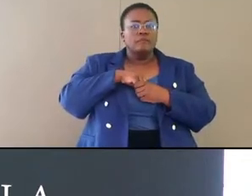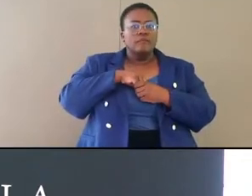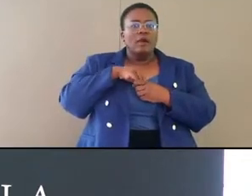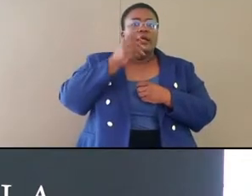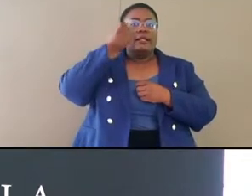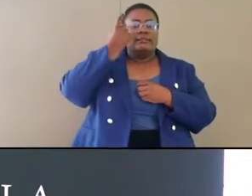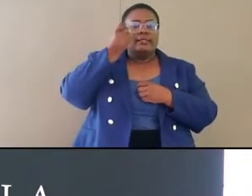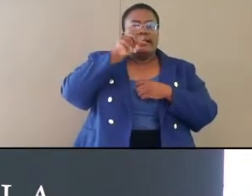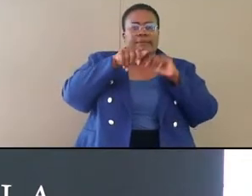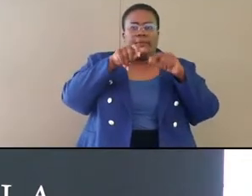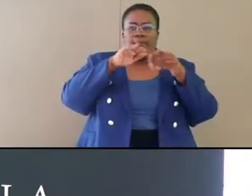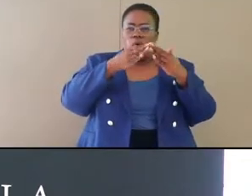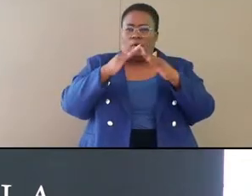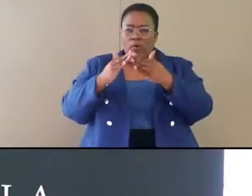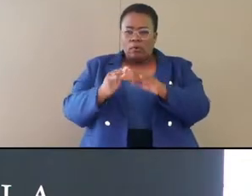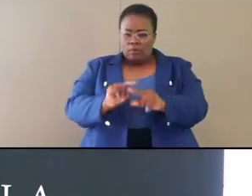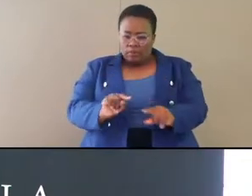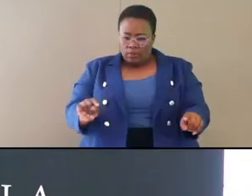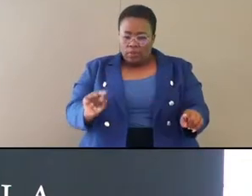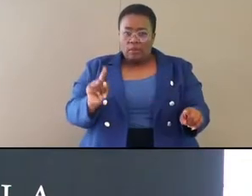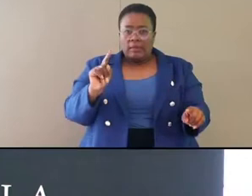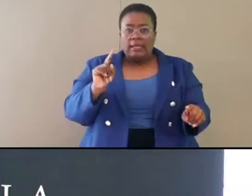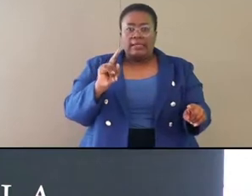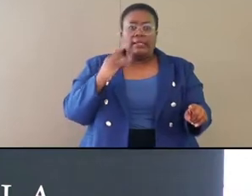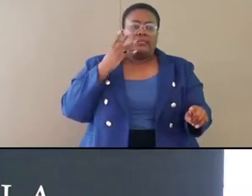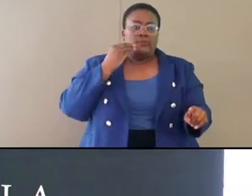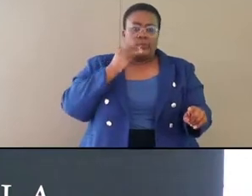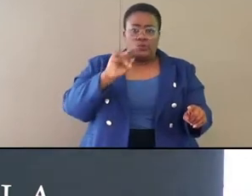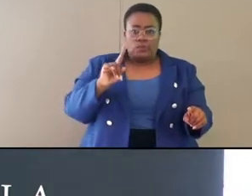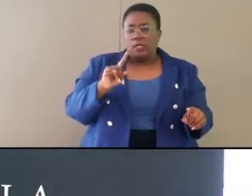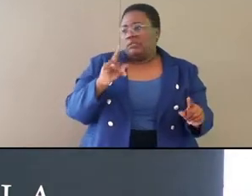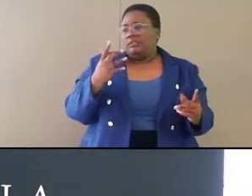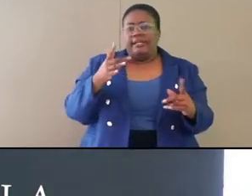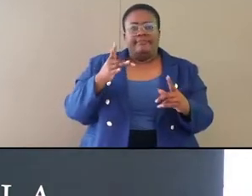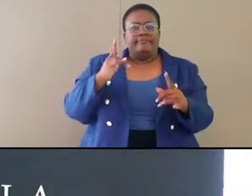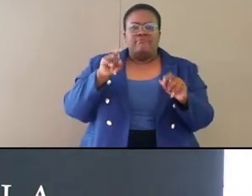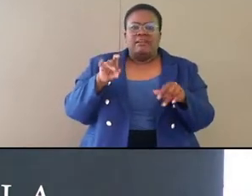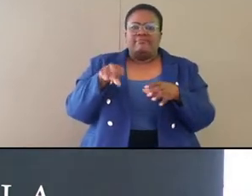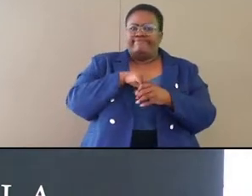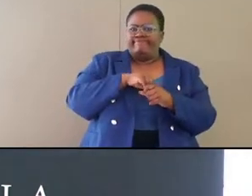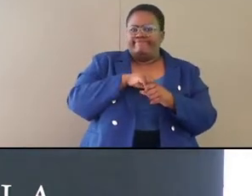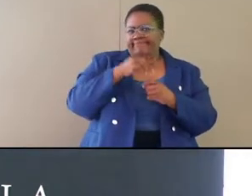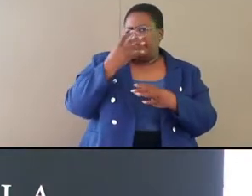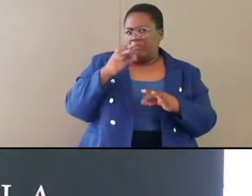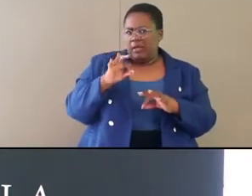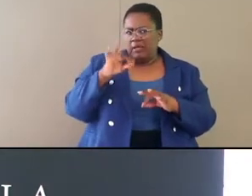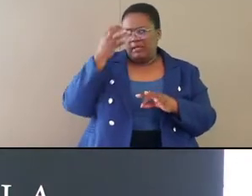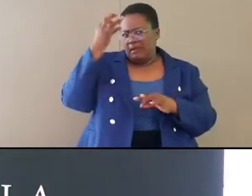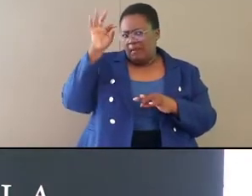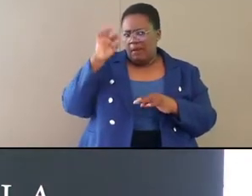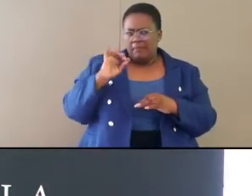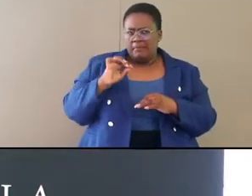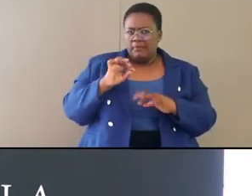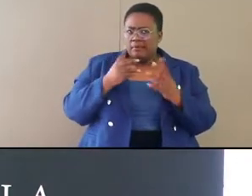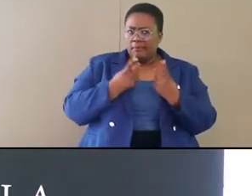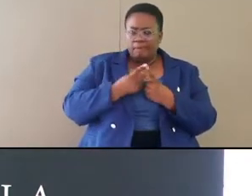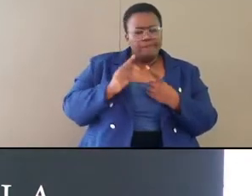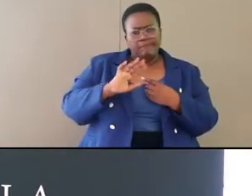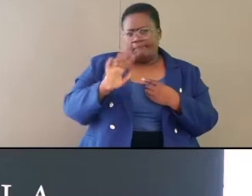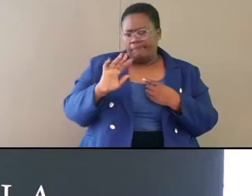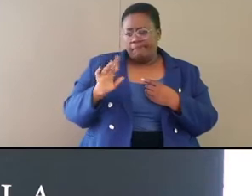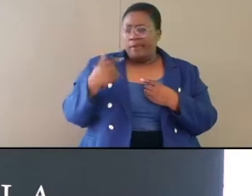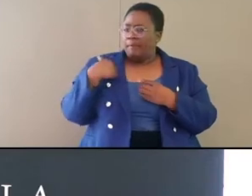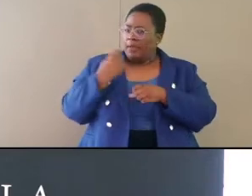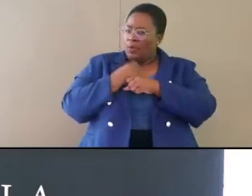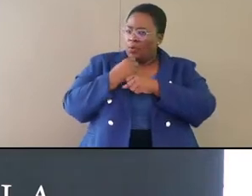you don't belong to the department. And as far as I'm concerned, I've worked with everyone in the past four years and I've always said to them,